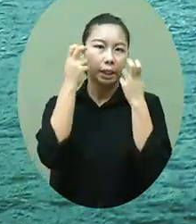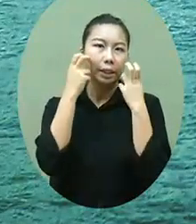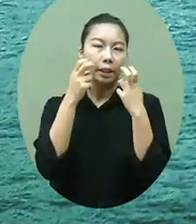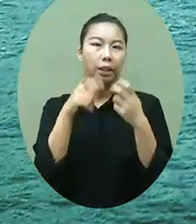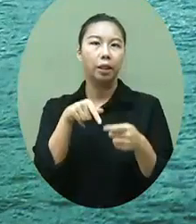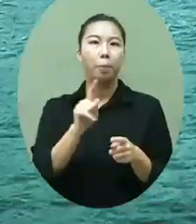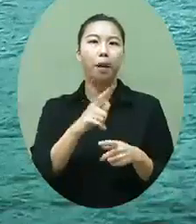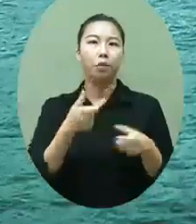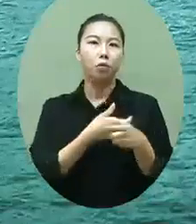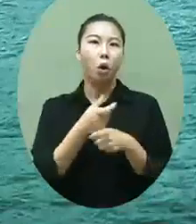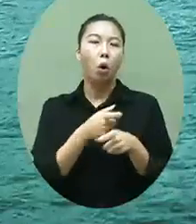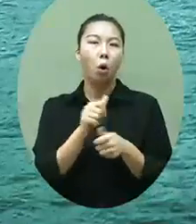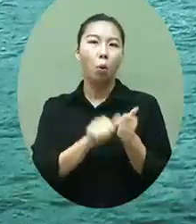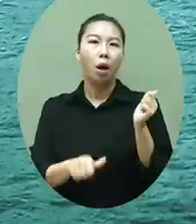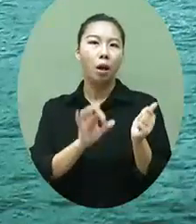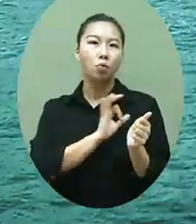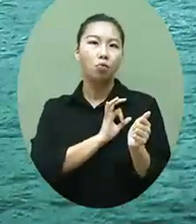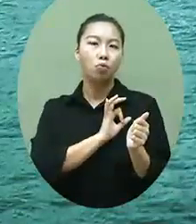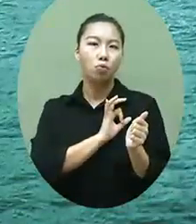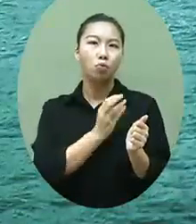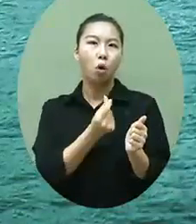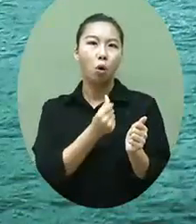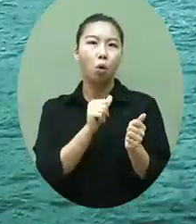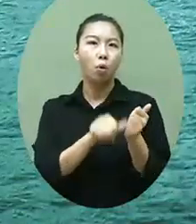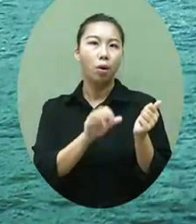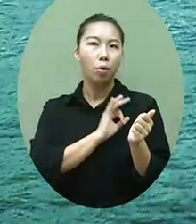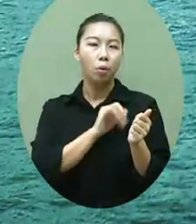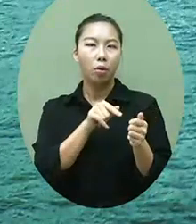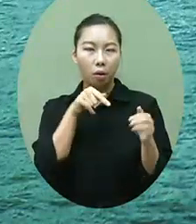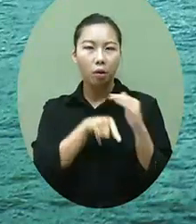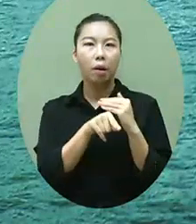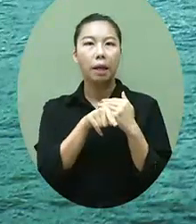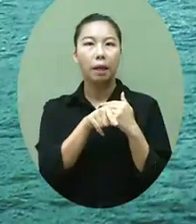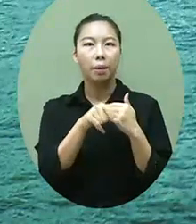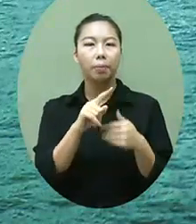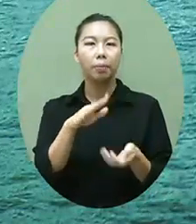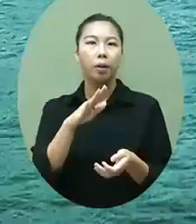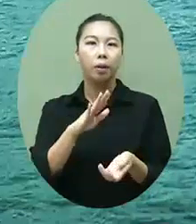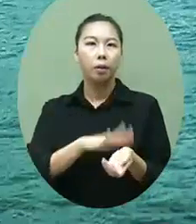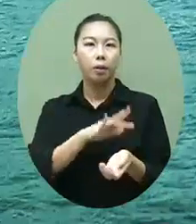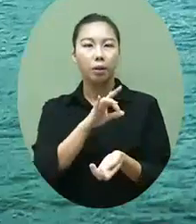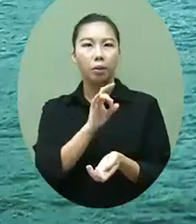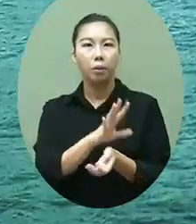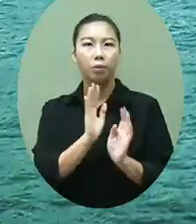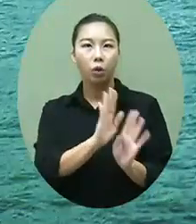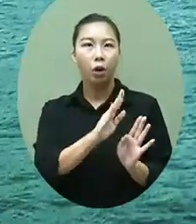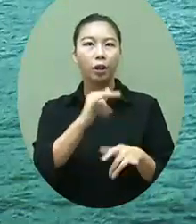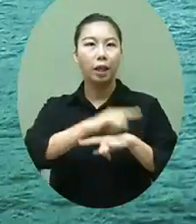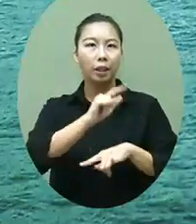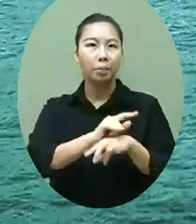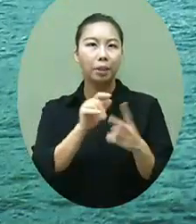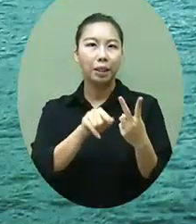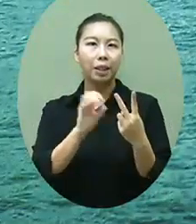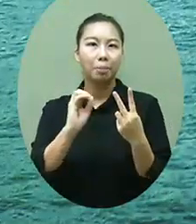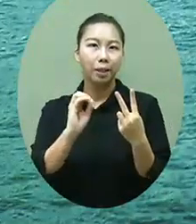Council Finance Committee, that is the AEF, what we call AEF 2.0. In particular, the employment support scheme